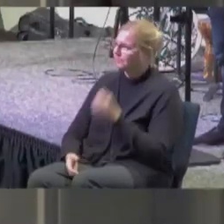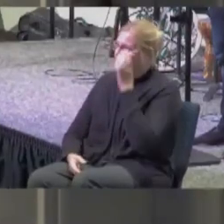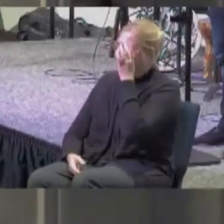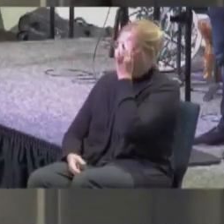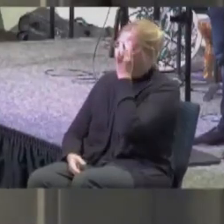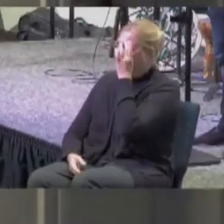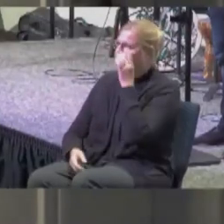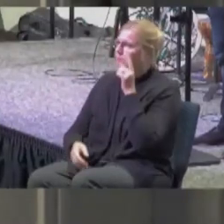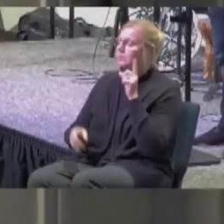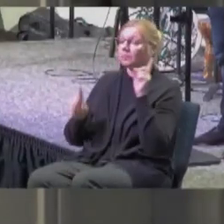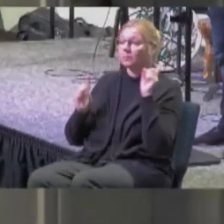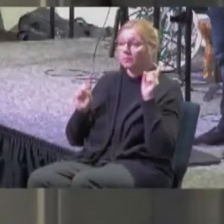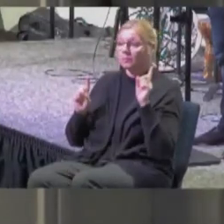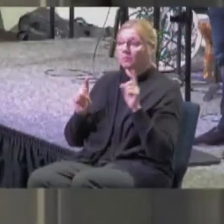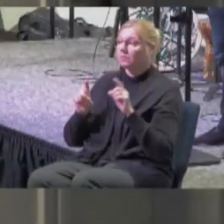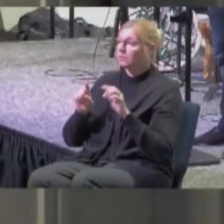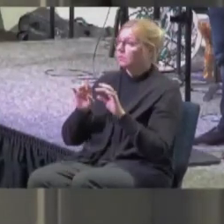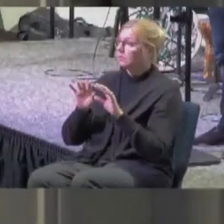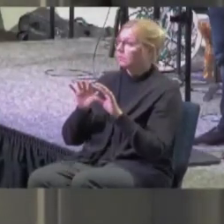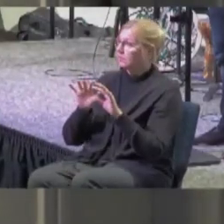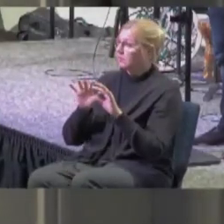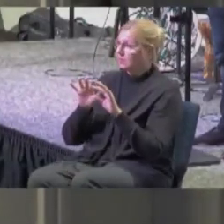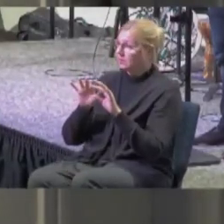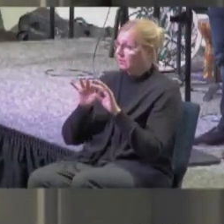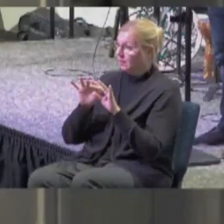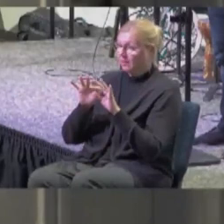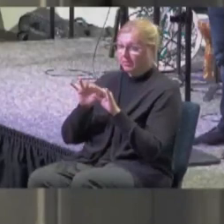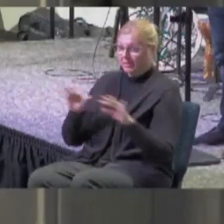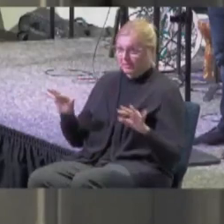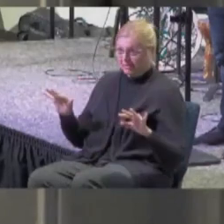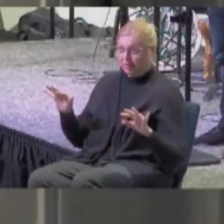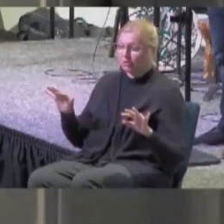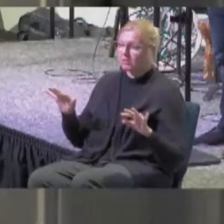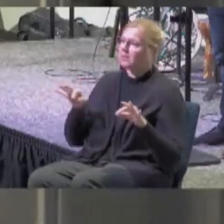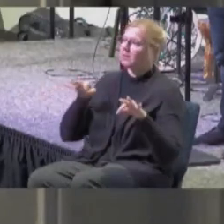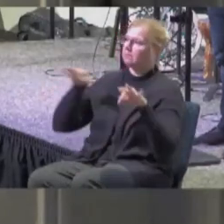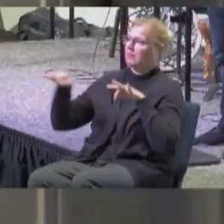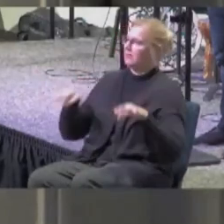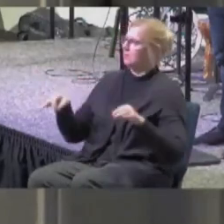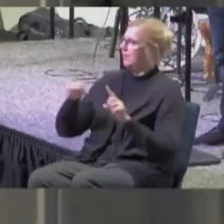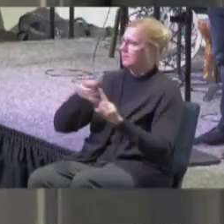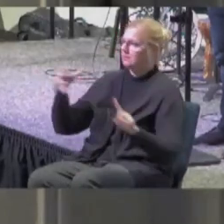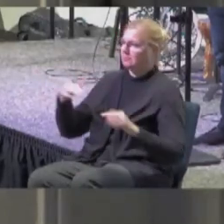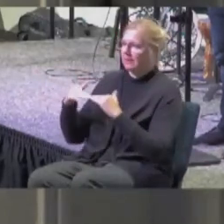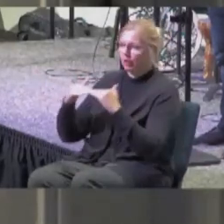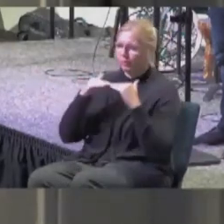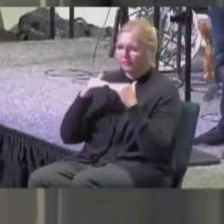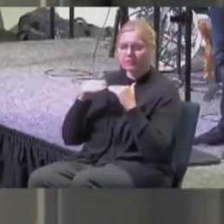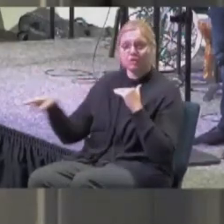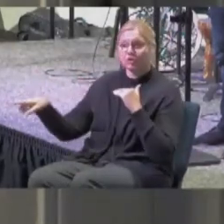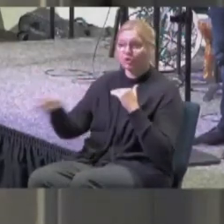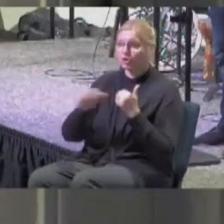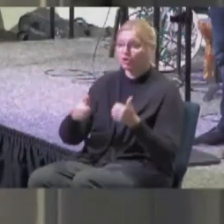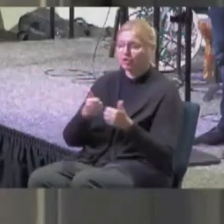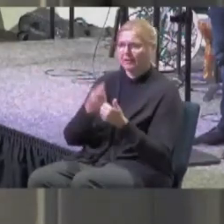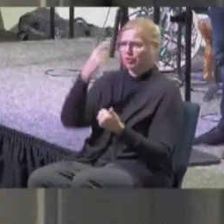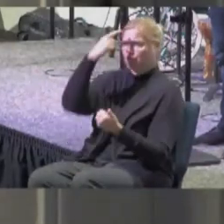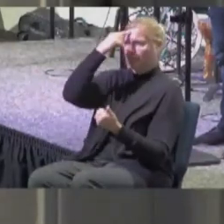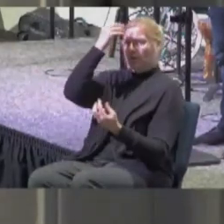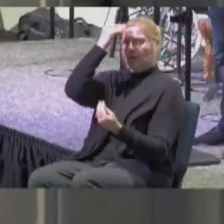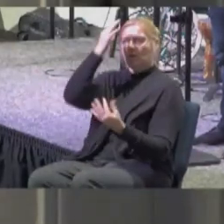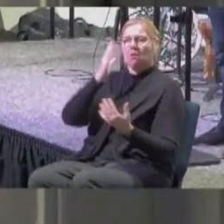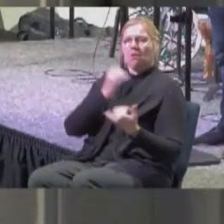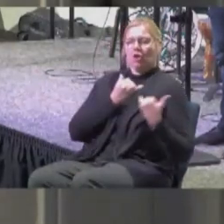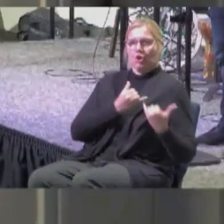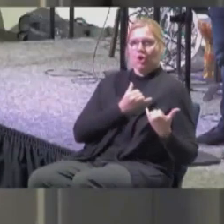This diversity in versions of what equivalence is should challenge us to question our existing parameters and